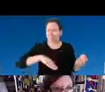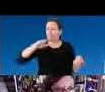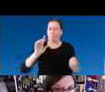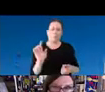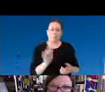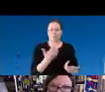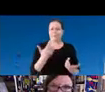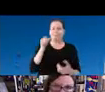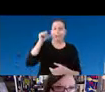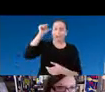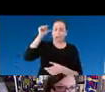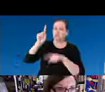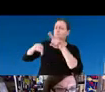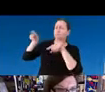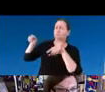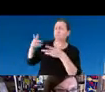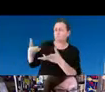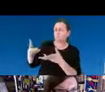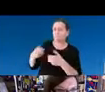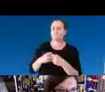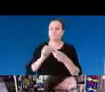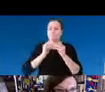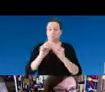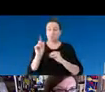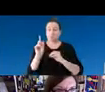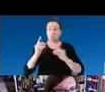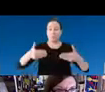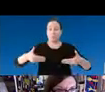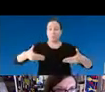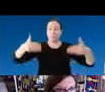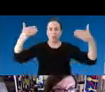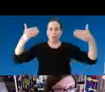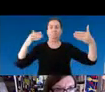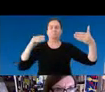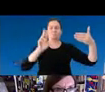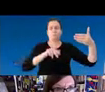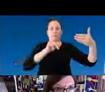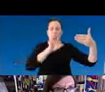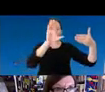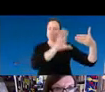on projects such as murals, like the ones you see here on the slide.